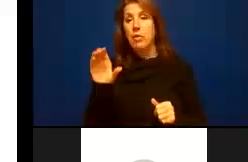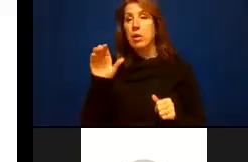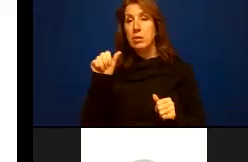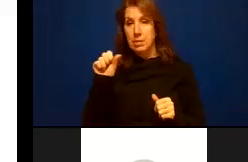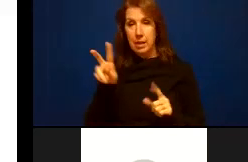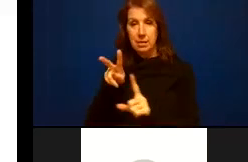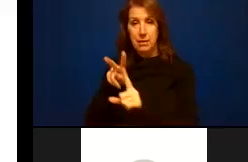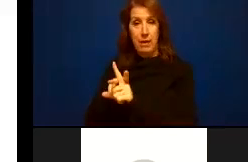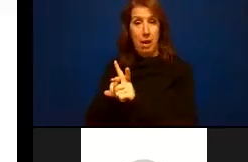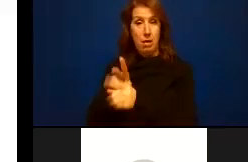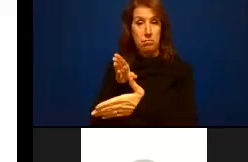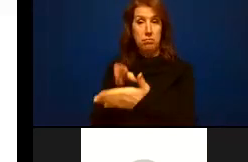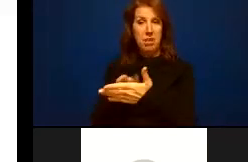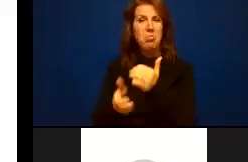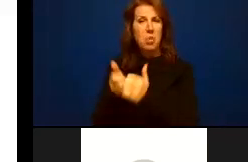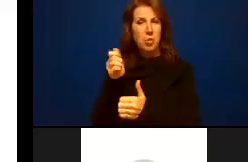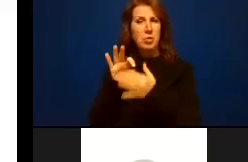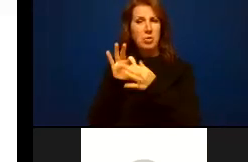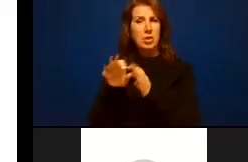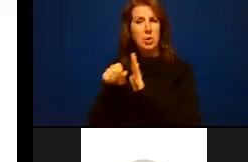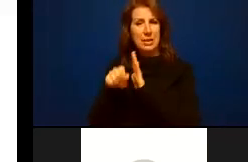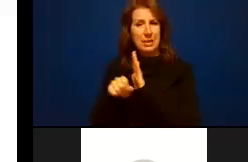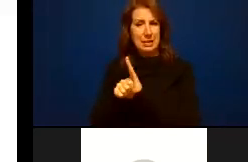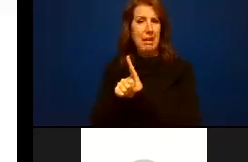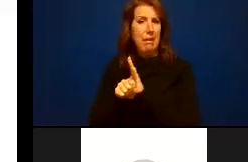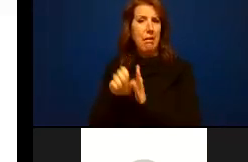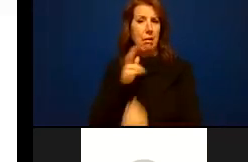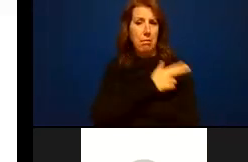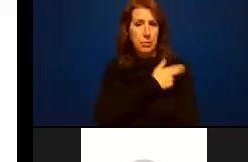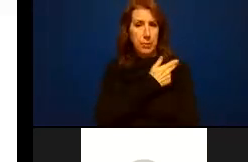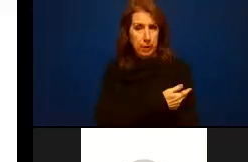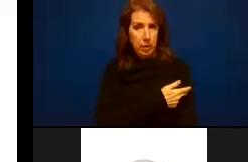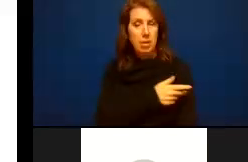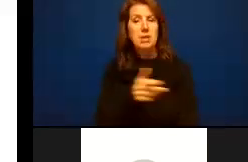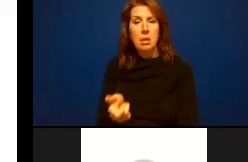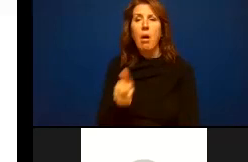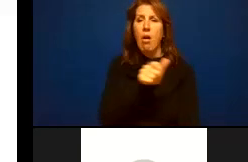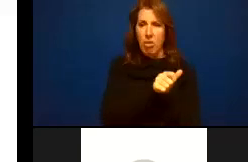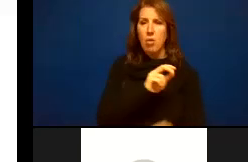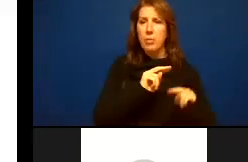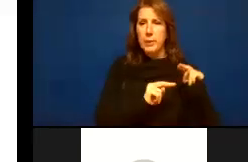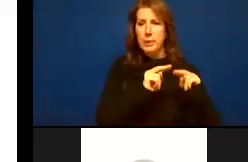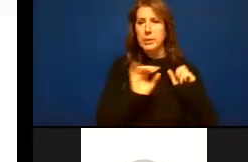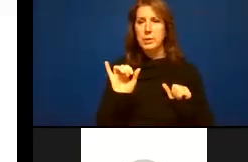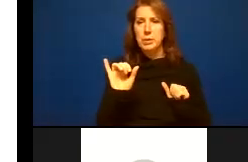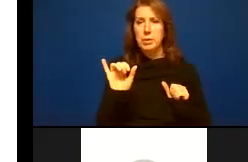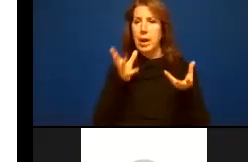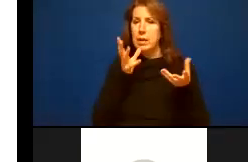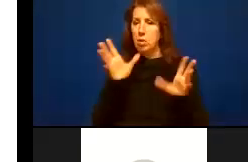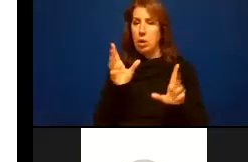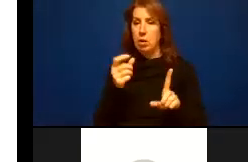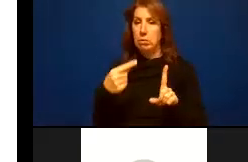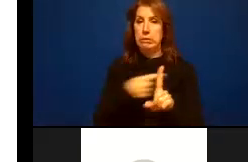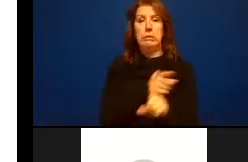filed concerning mostly state psychiatric hospitals, some other facilities as well. And I don't want to get too wonky and